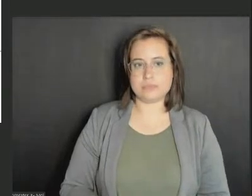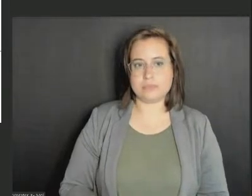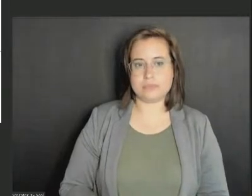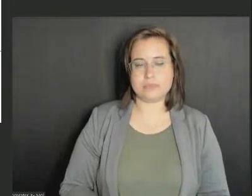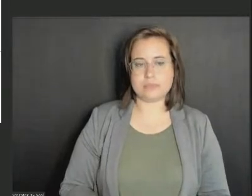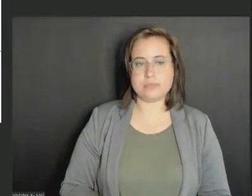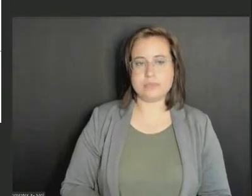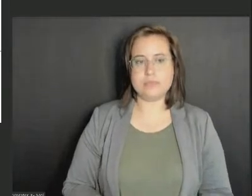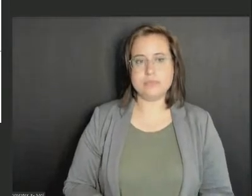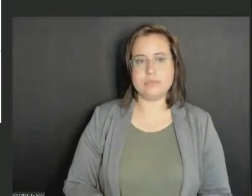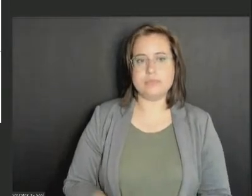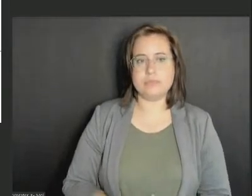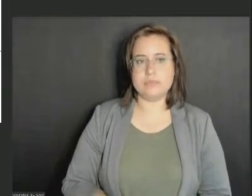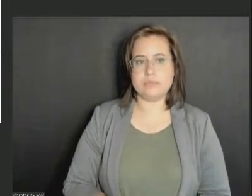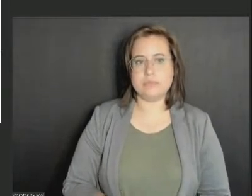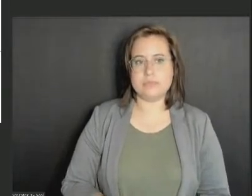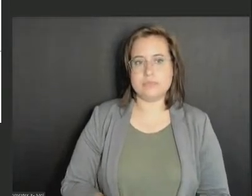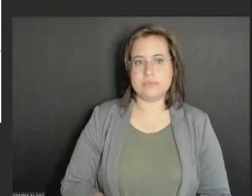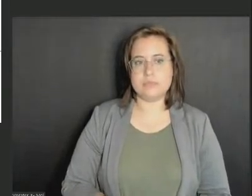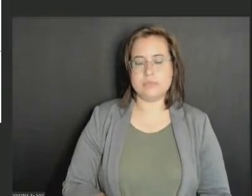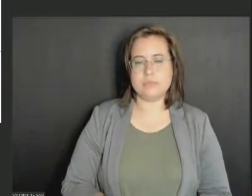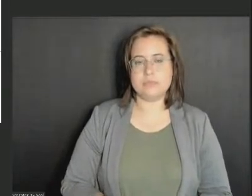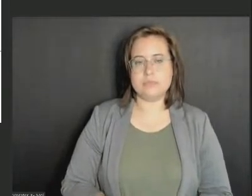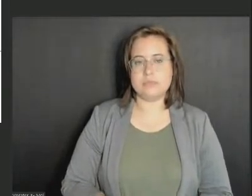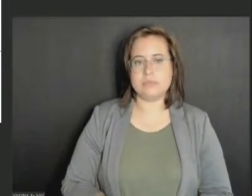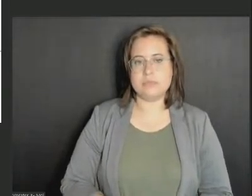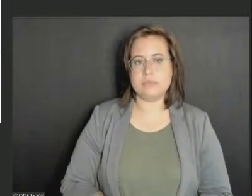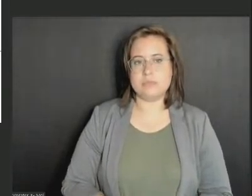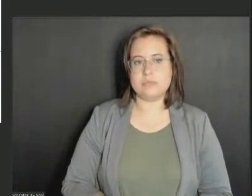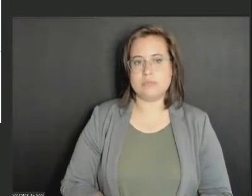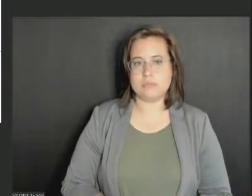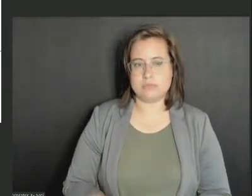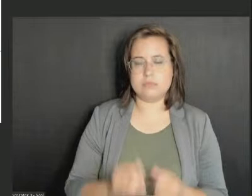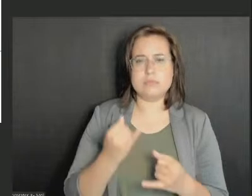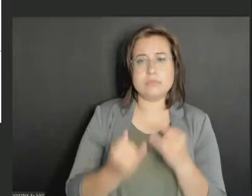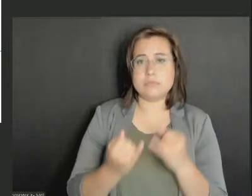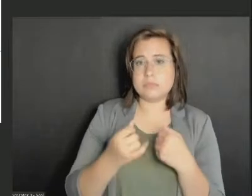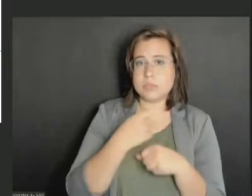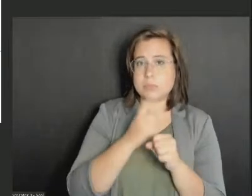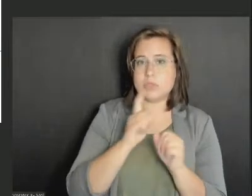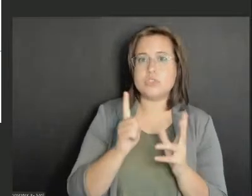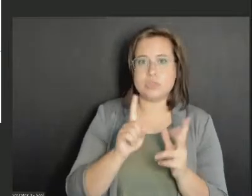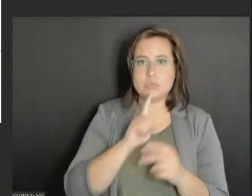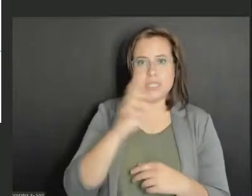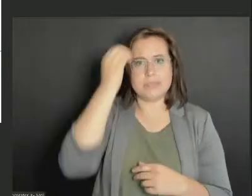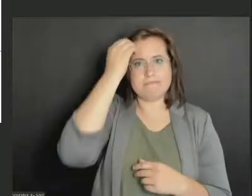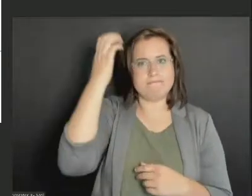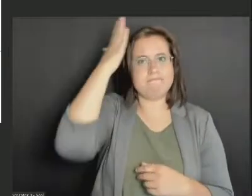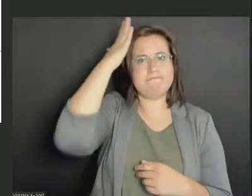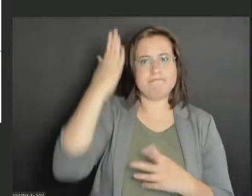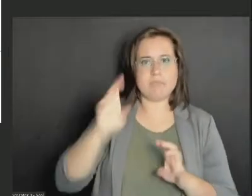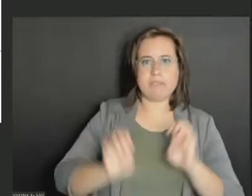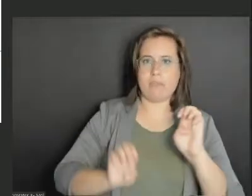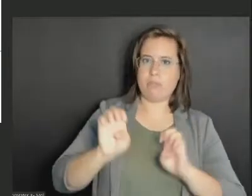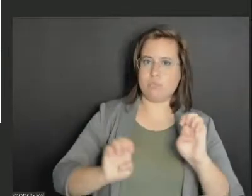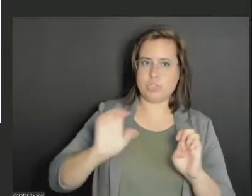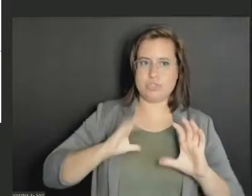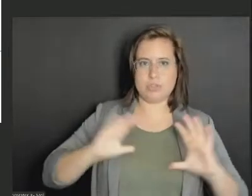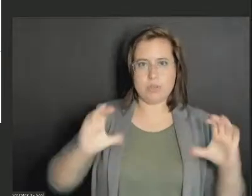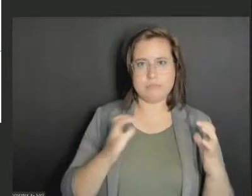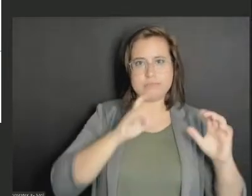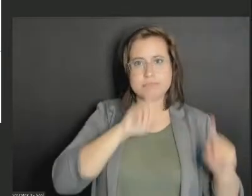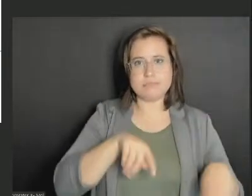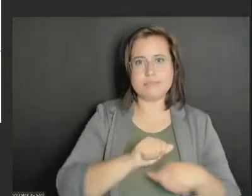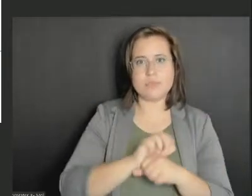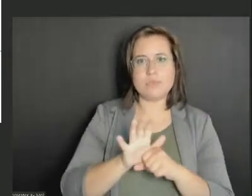And finally, in order to ensure we are taking away valuable lessons learned and a rigorous evaluation of our collective response to